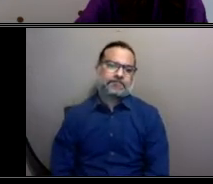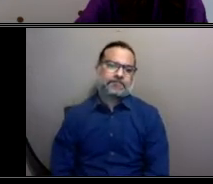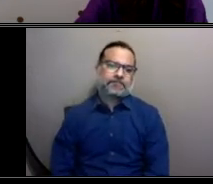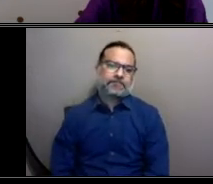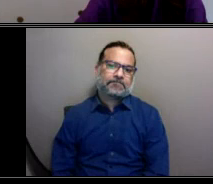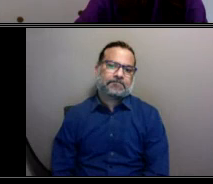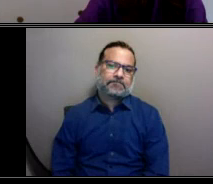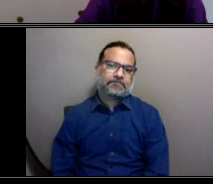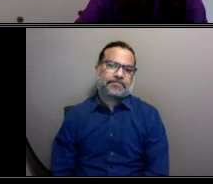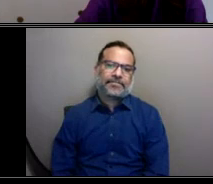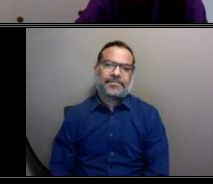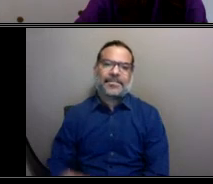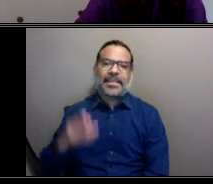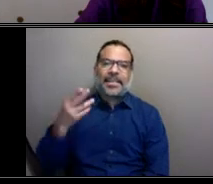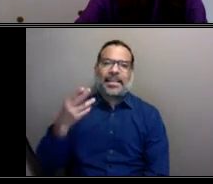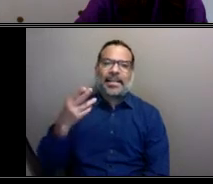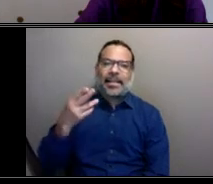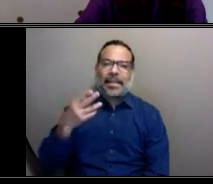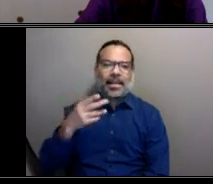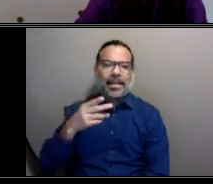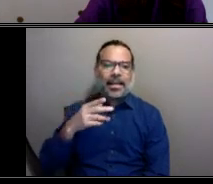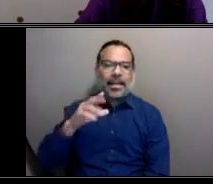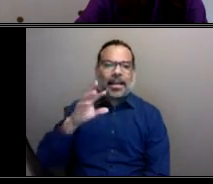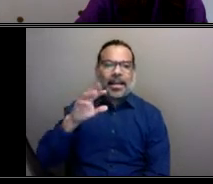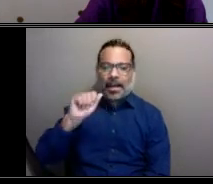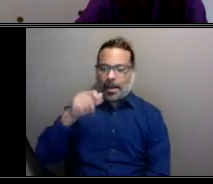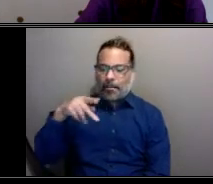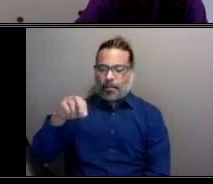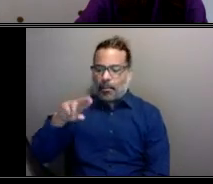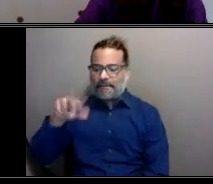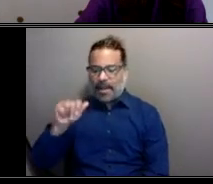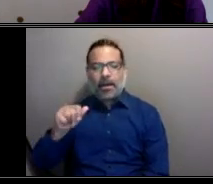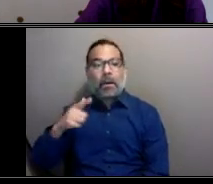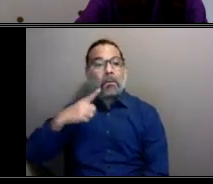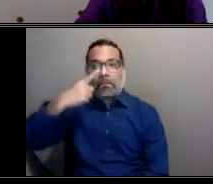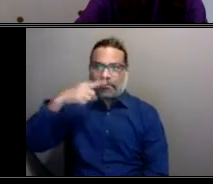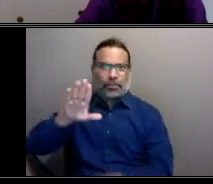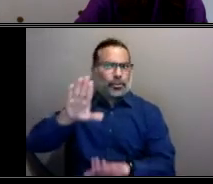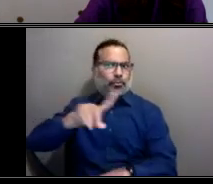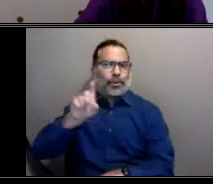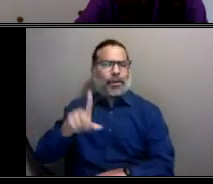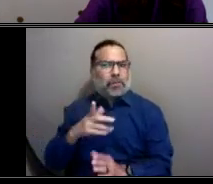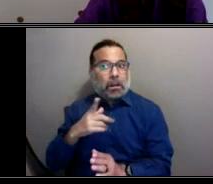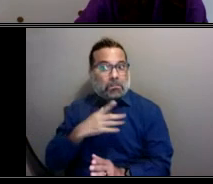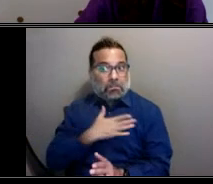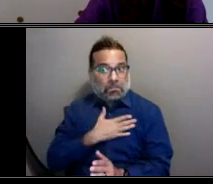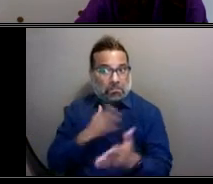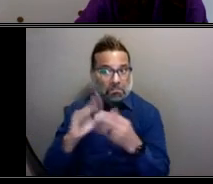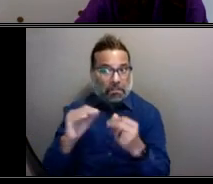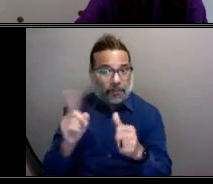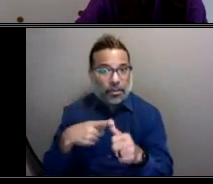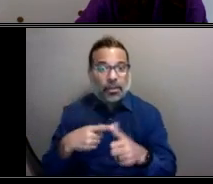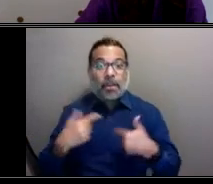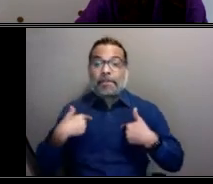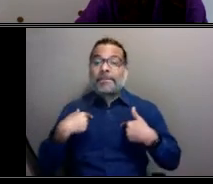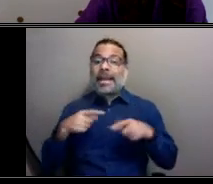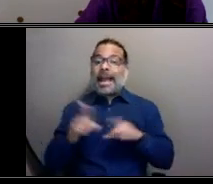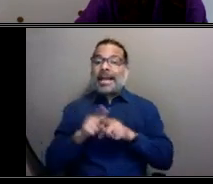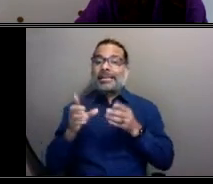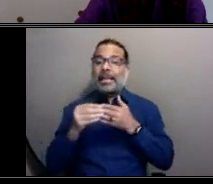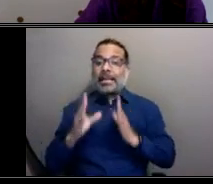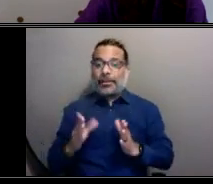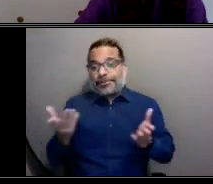That's a great question. I'm happy to start if you like, Dahlia. I think, how have I shown up as a leader? Look,